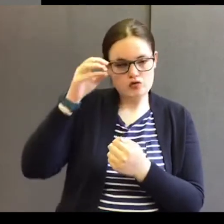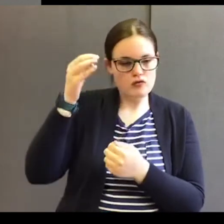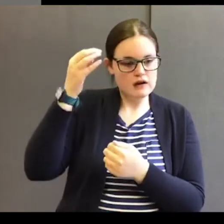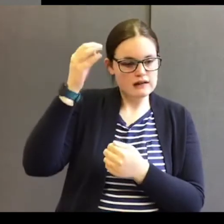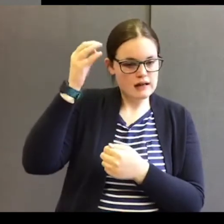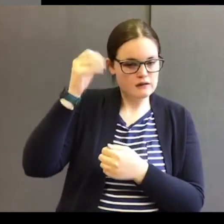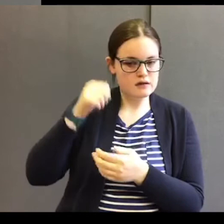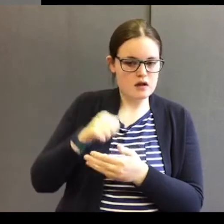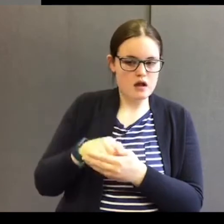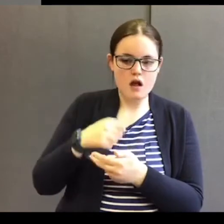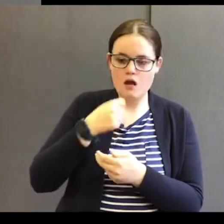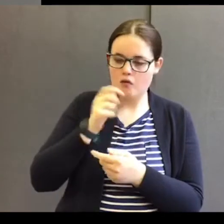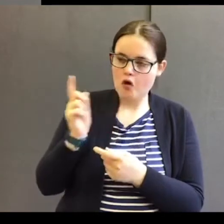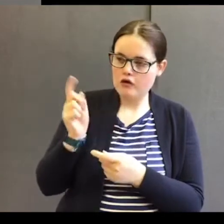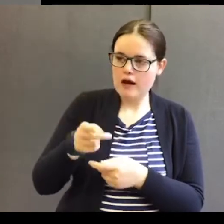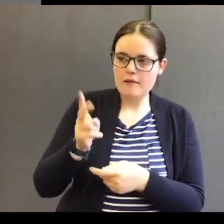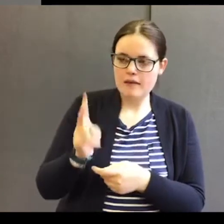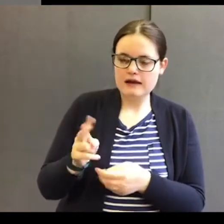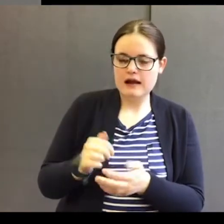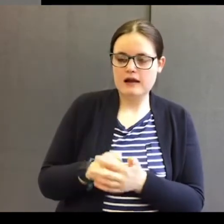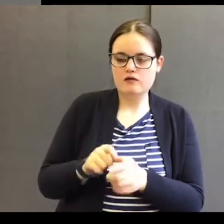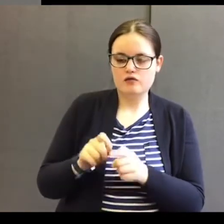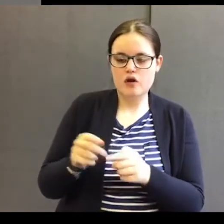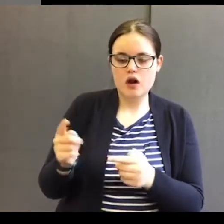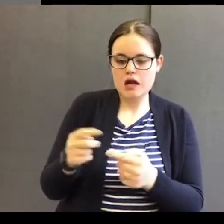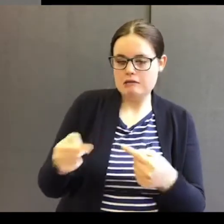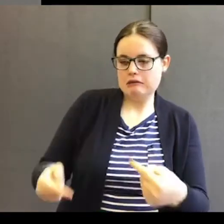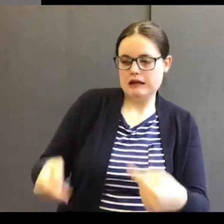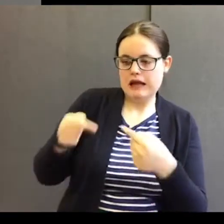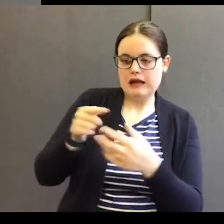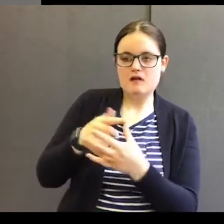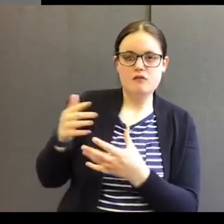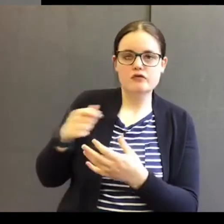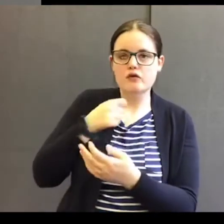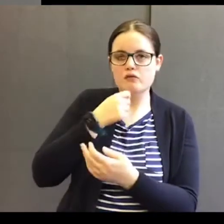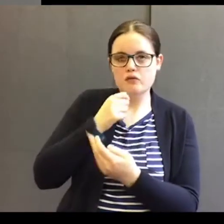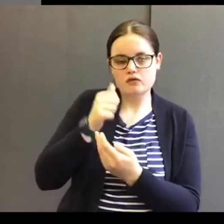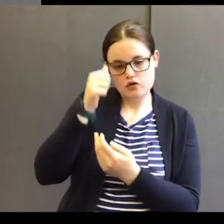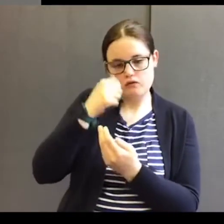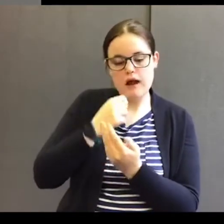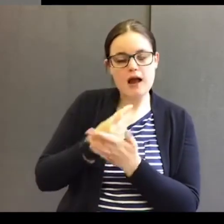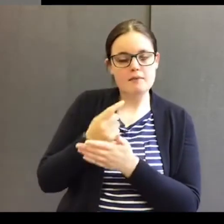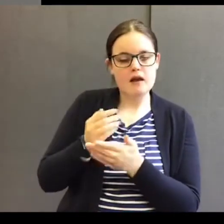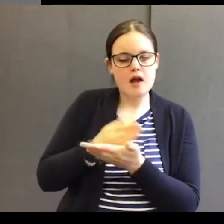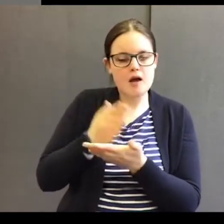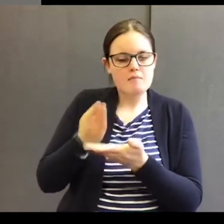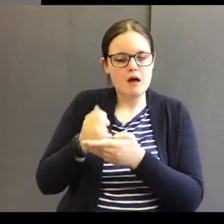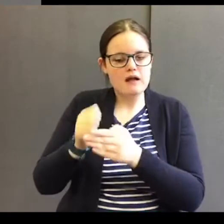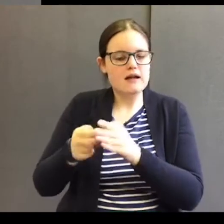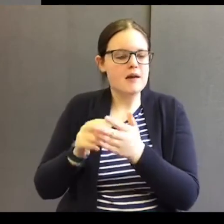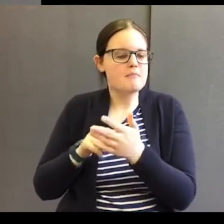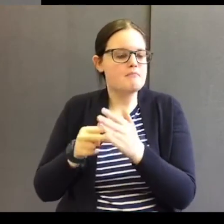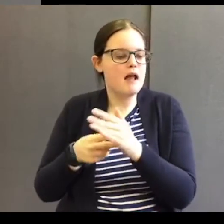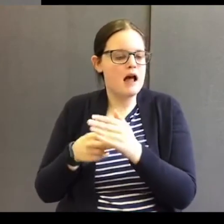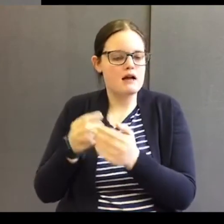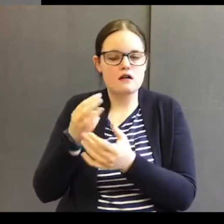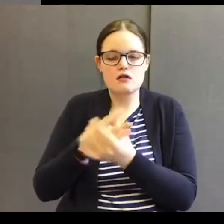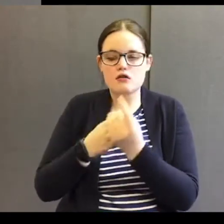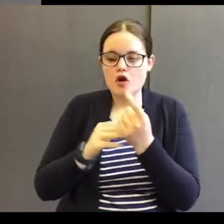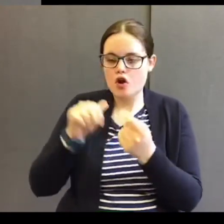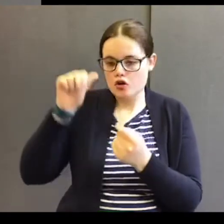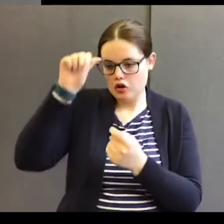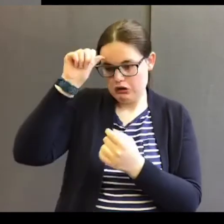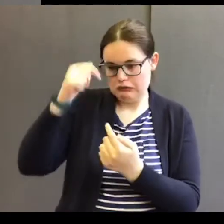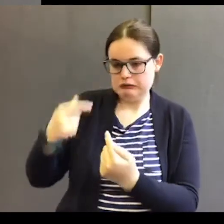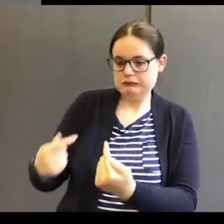the Sadducees would come against these apostles. This was part of his plan. He